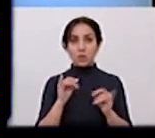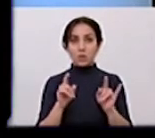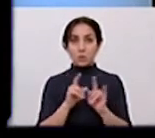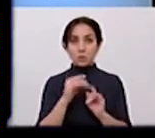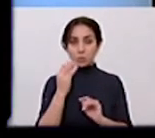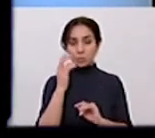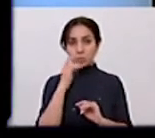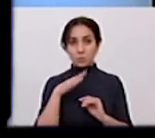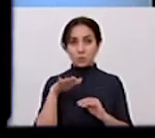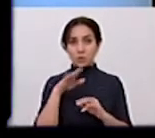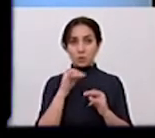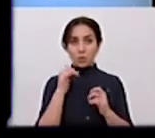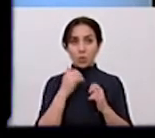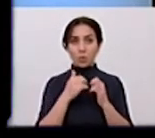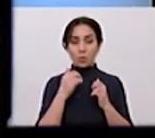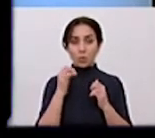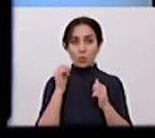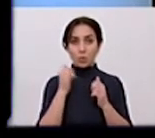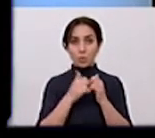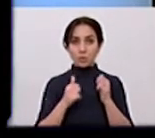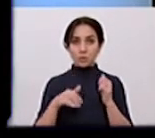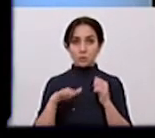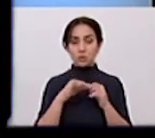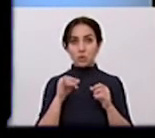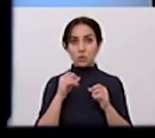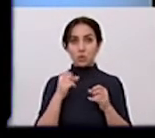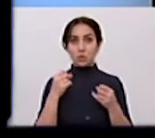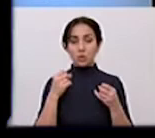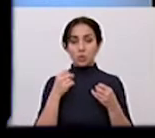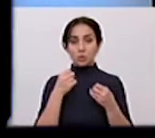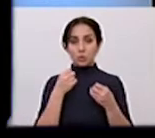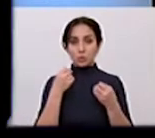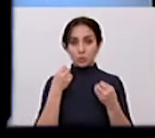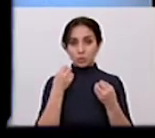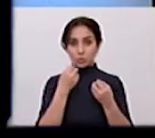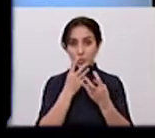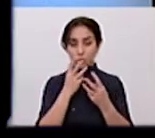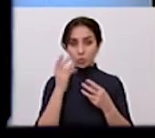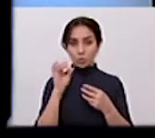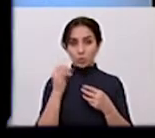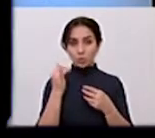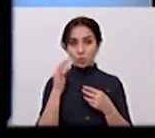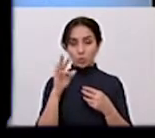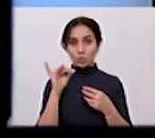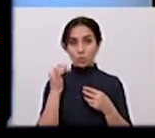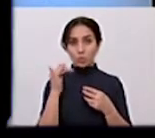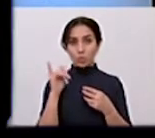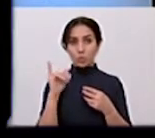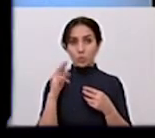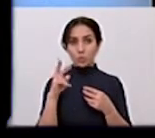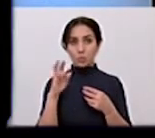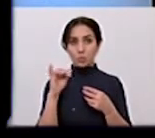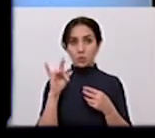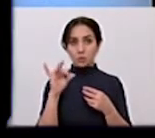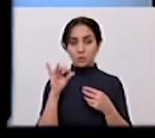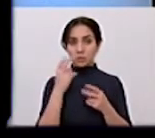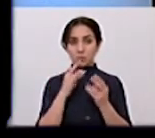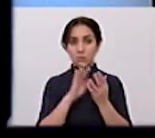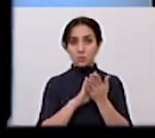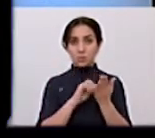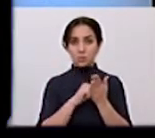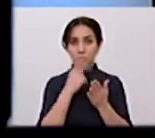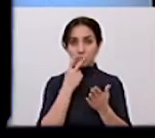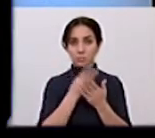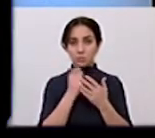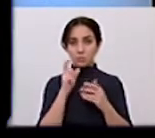bu mamlakatlar Osiyo yo'lbarisi, yangi industrial davlatlar deb atala boshlanganligini biz kuzatishimiz mumkin ekan.